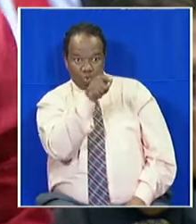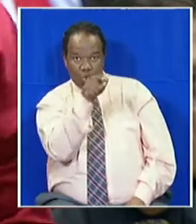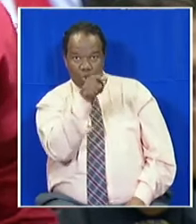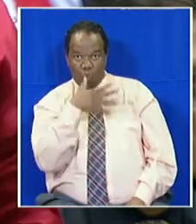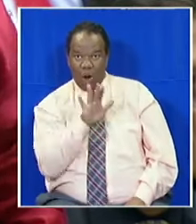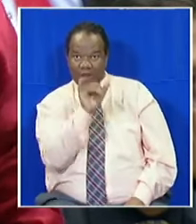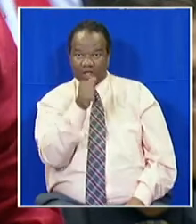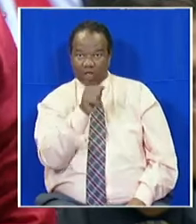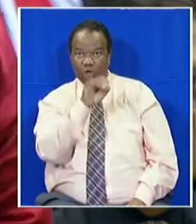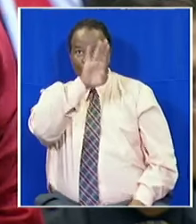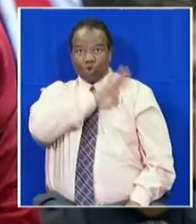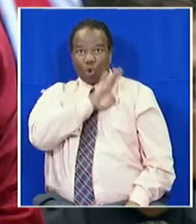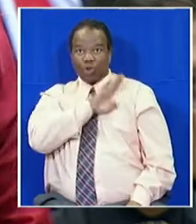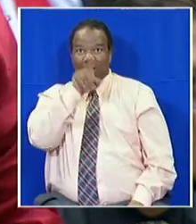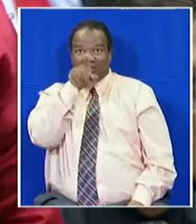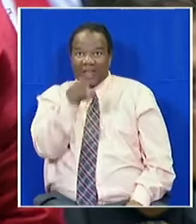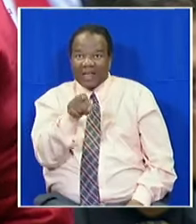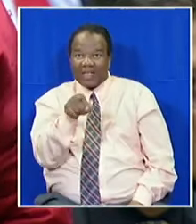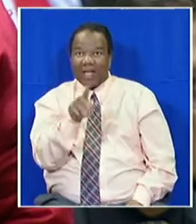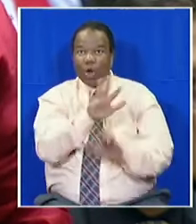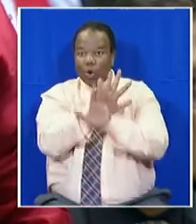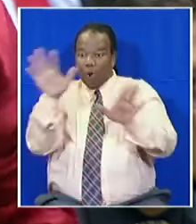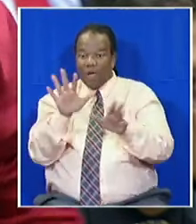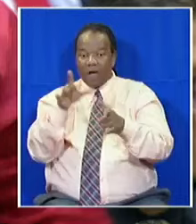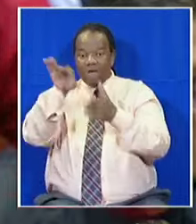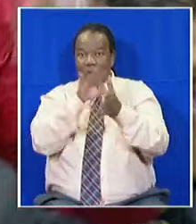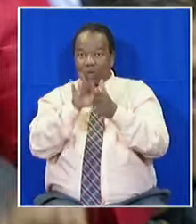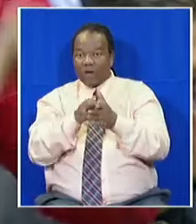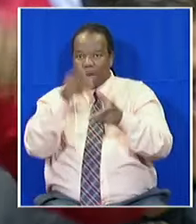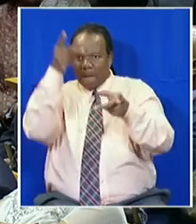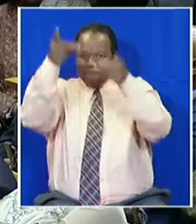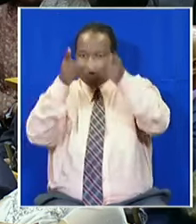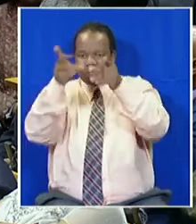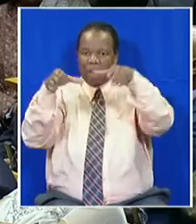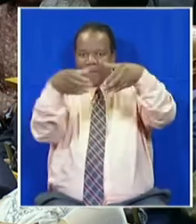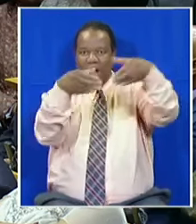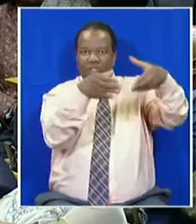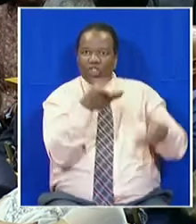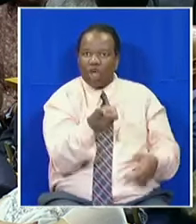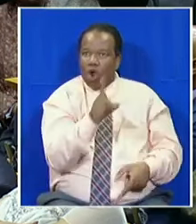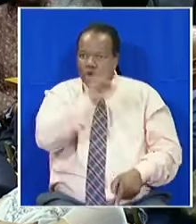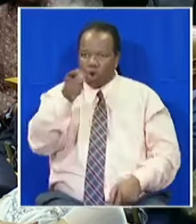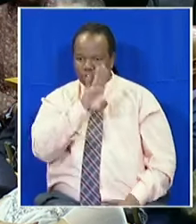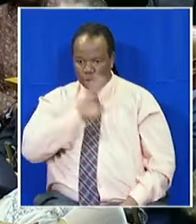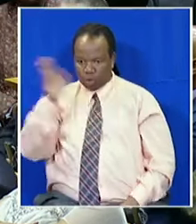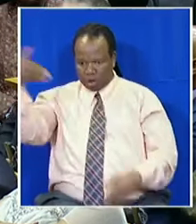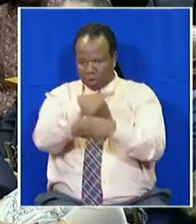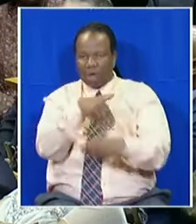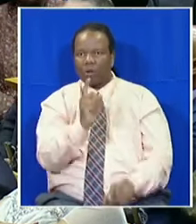Malema. Let soldiers form a political party point. And come Honorable in. Honorable Malema, please. Inside here they will never come order. In.